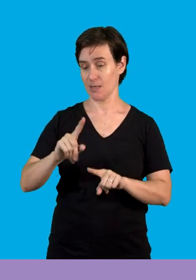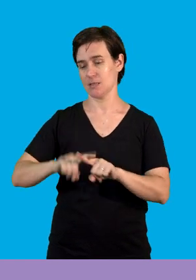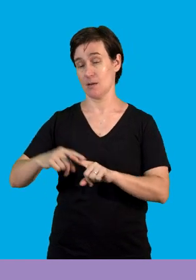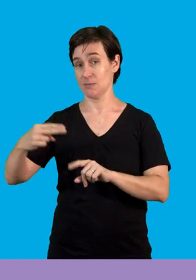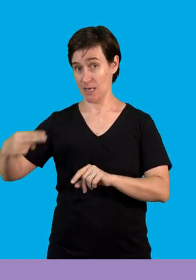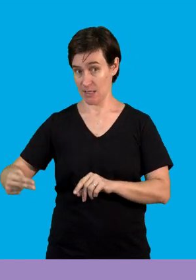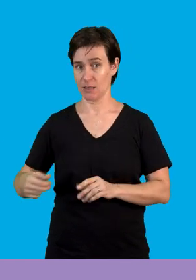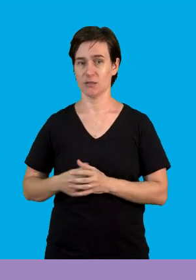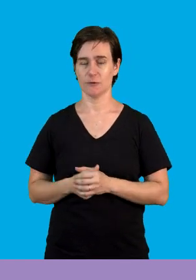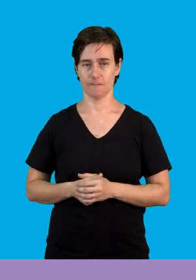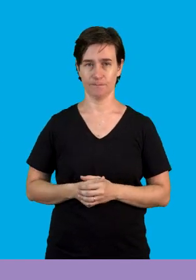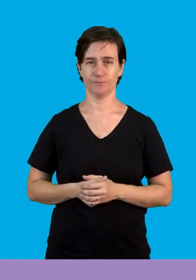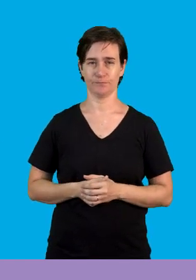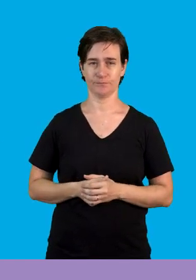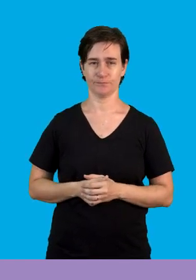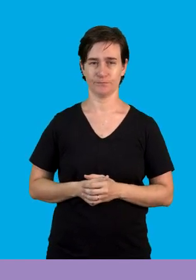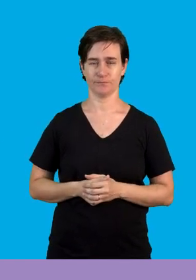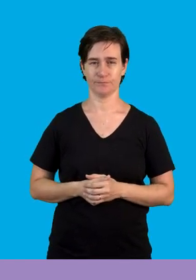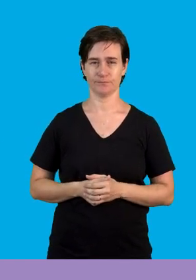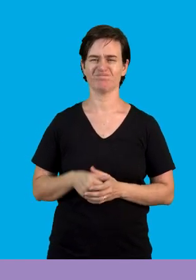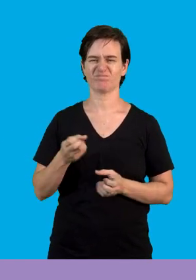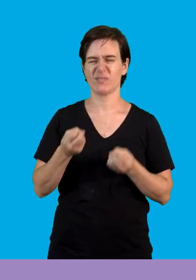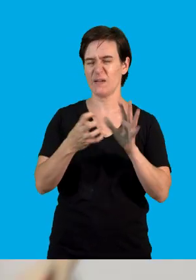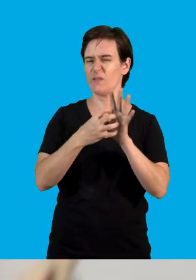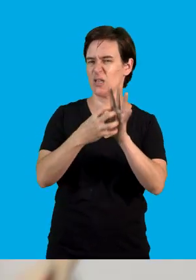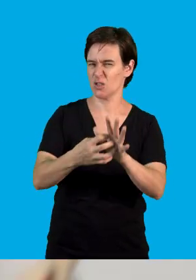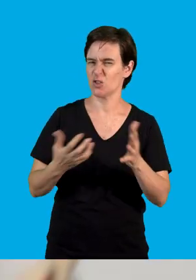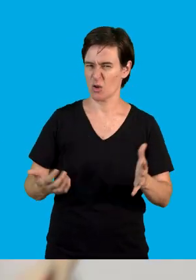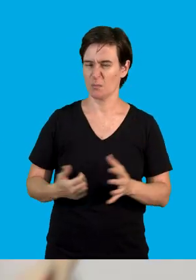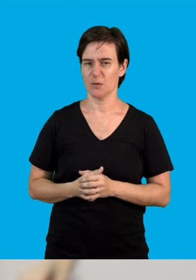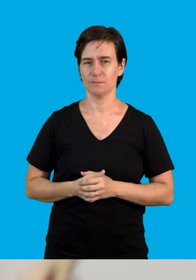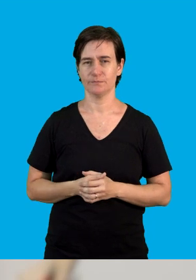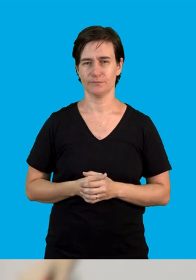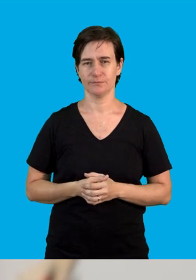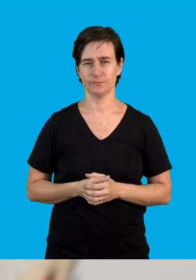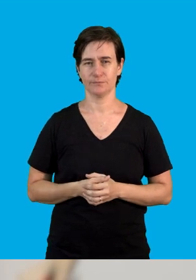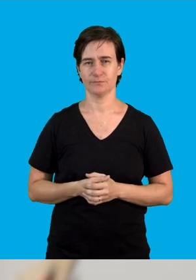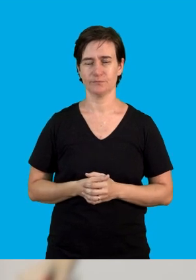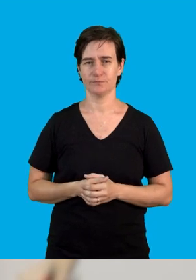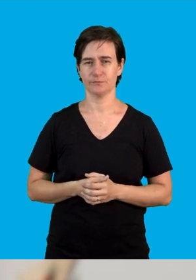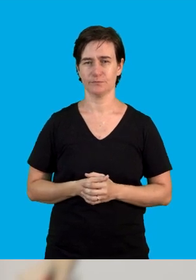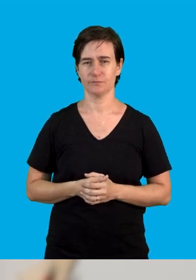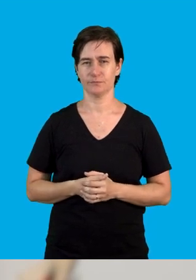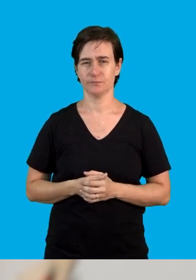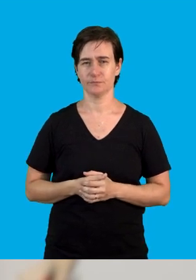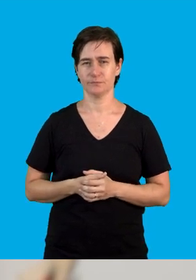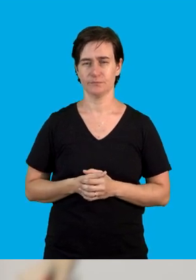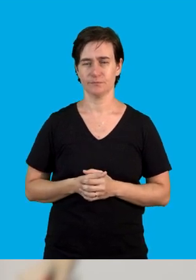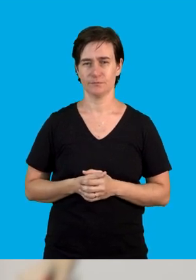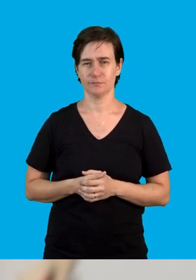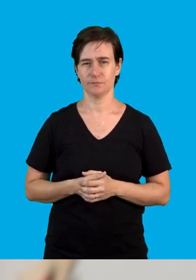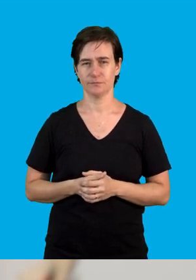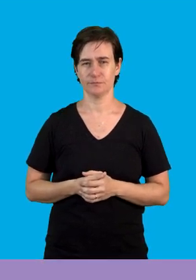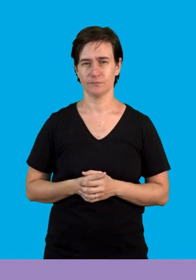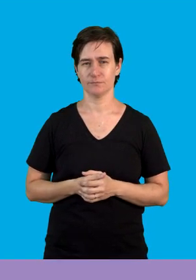breadth times height. Let's look at an example to see how we can calculate this. So